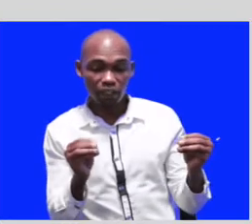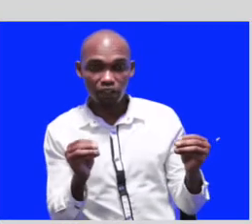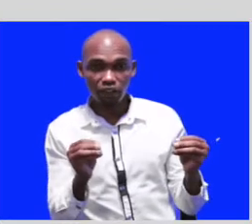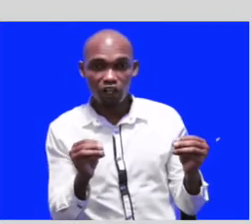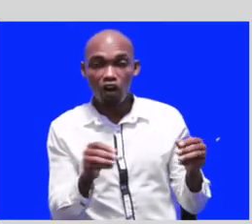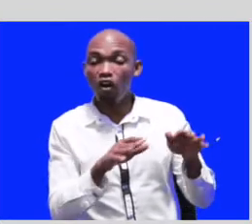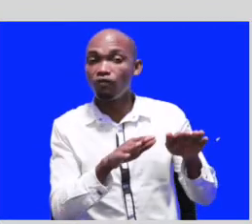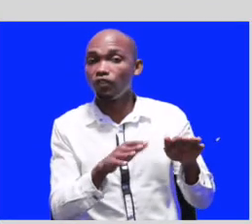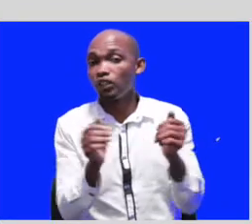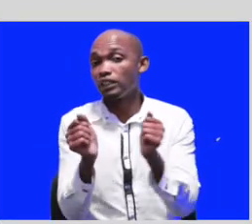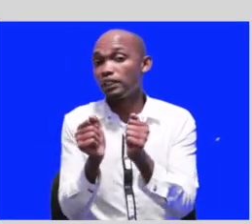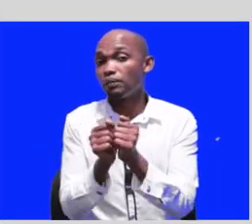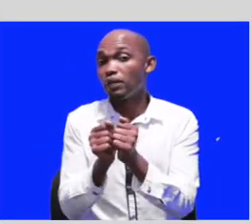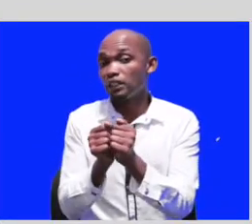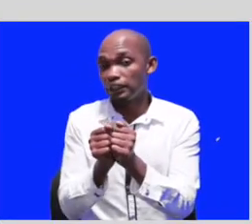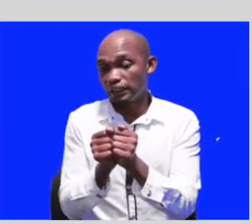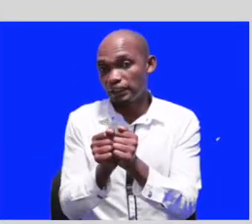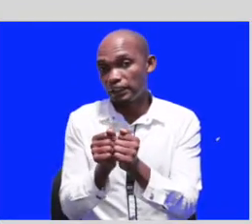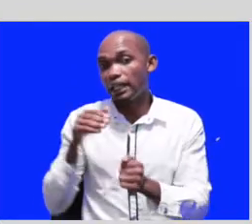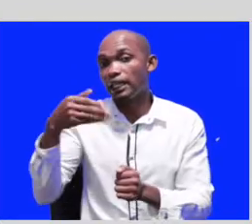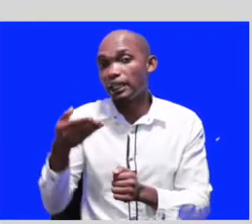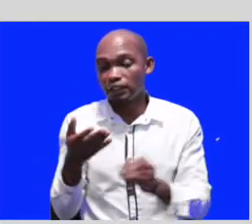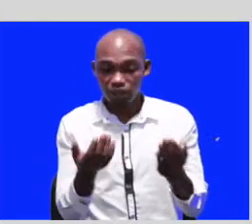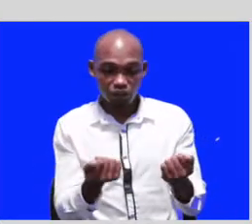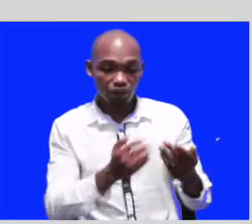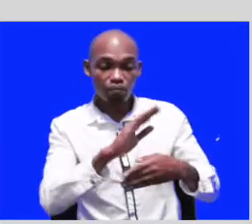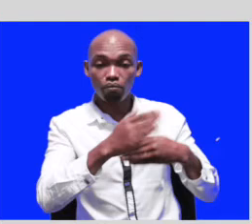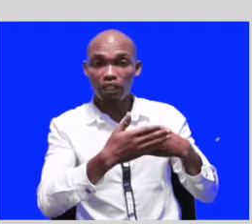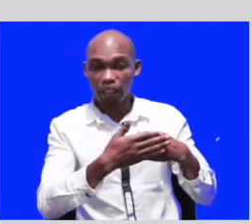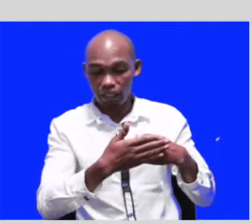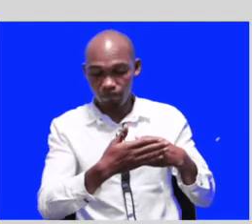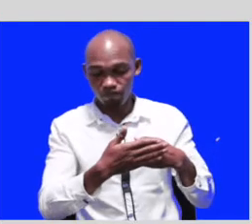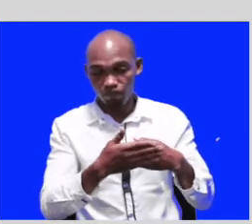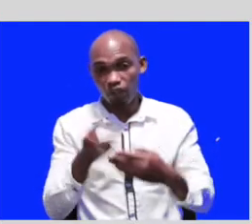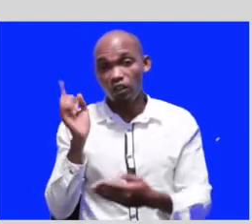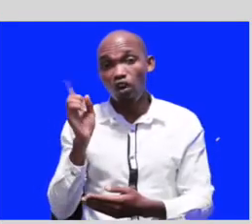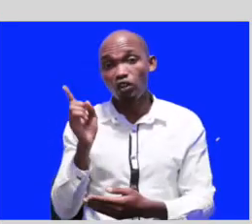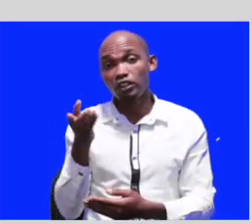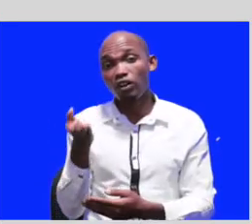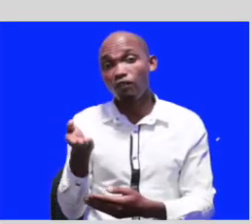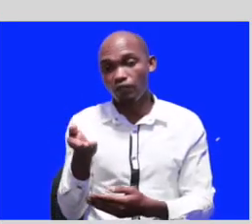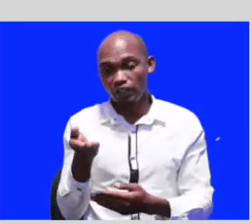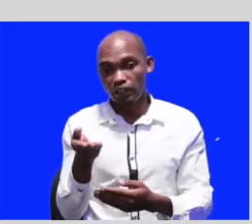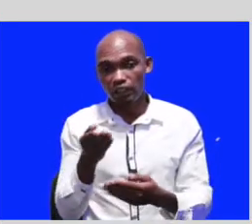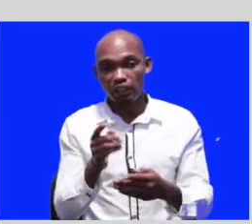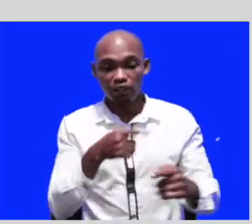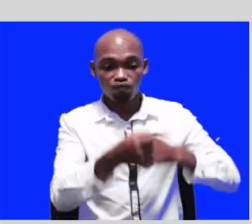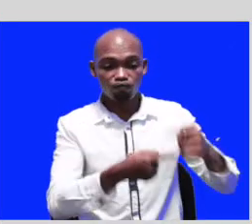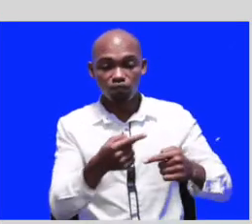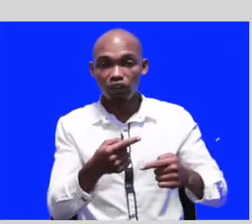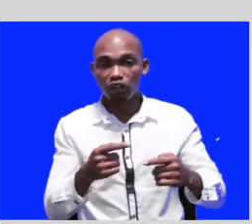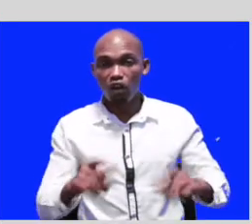The species that disappear are said to become extinct. The origin and diversity of life is based on